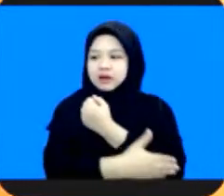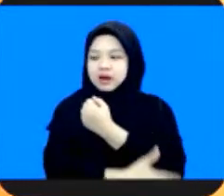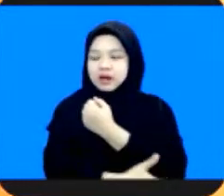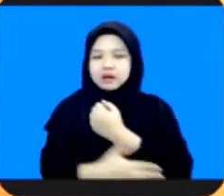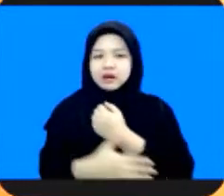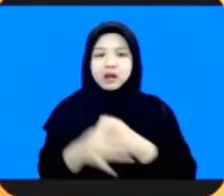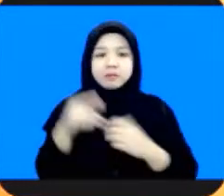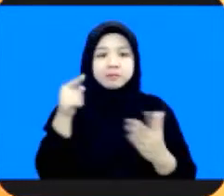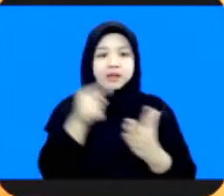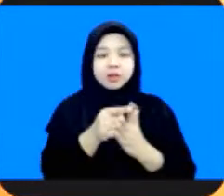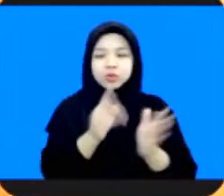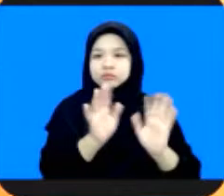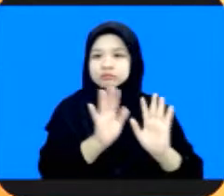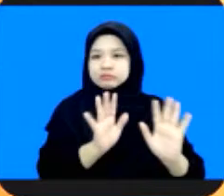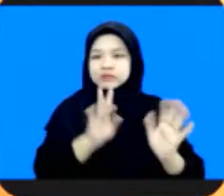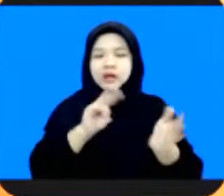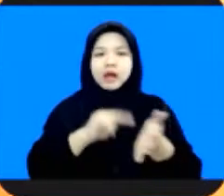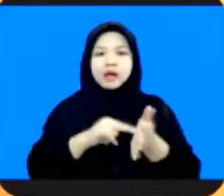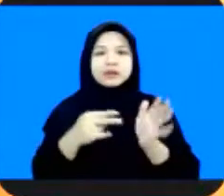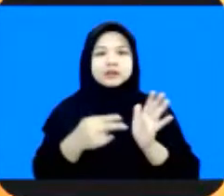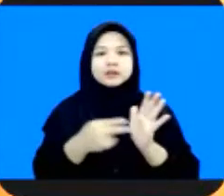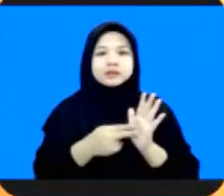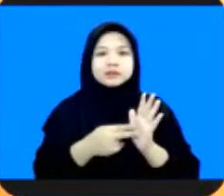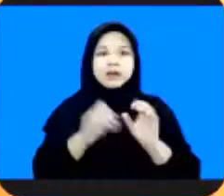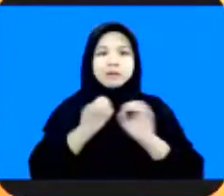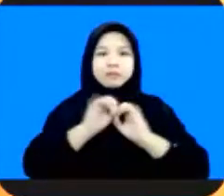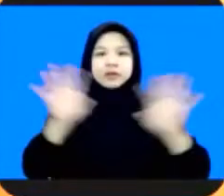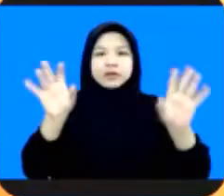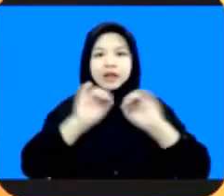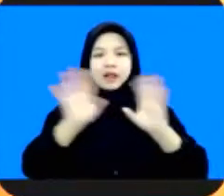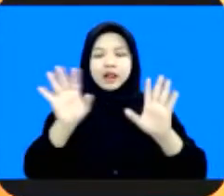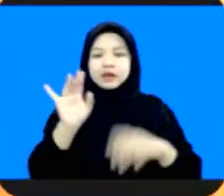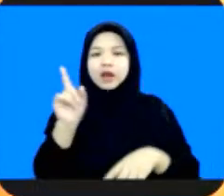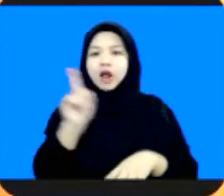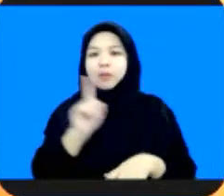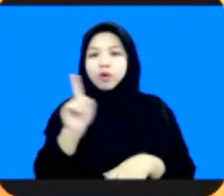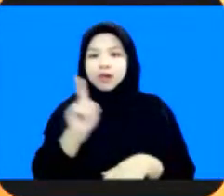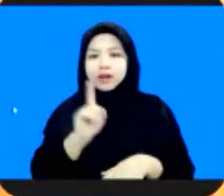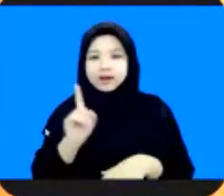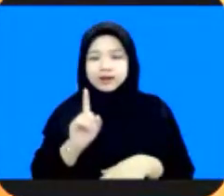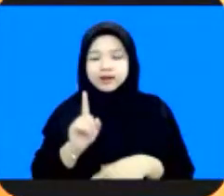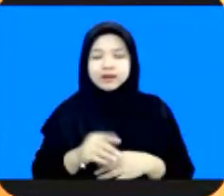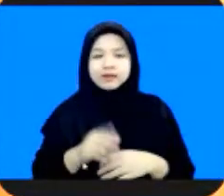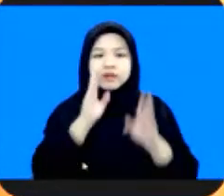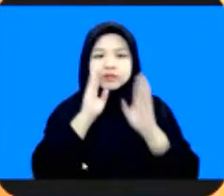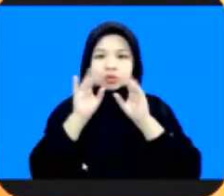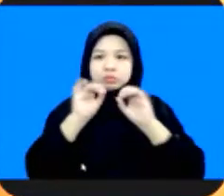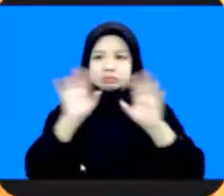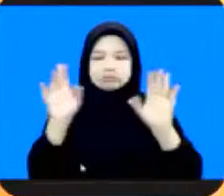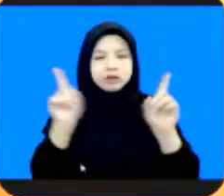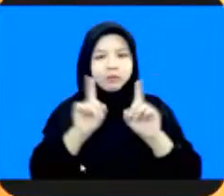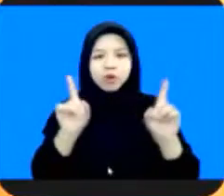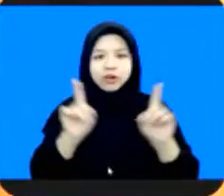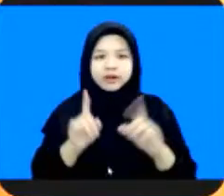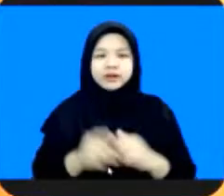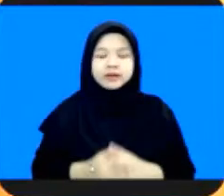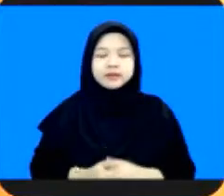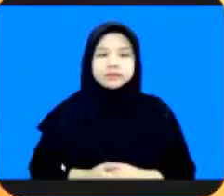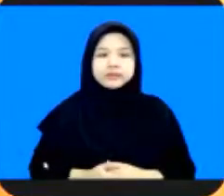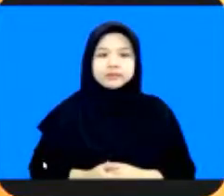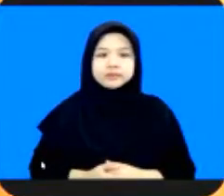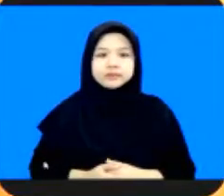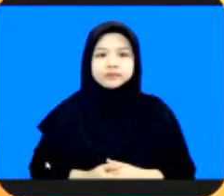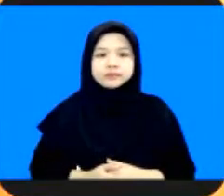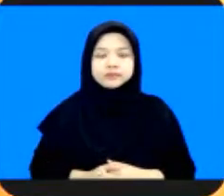to advertise that content on Facebook. And the political ads that are published live in our ads